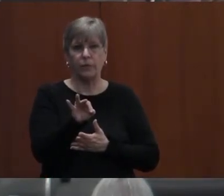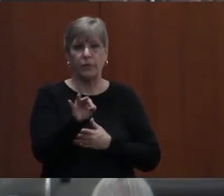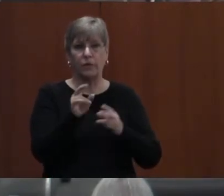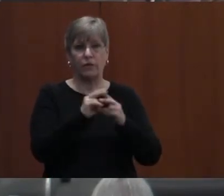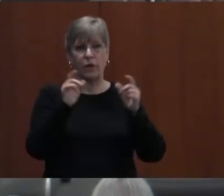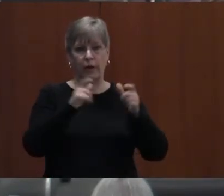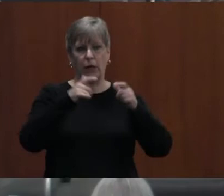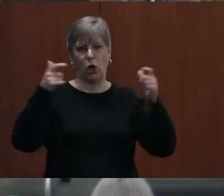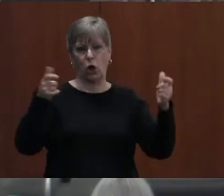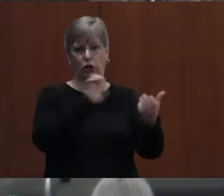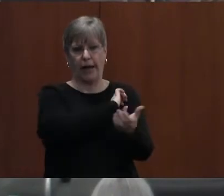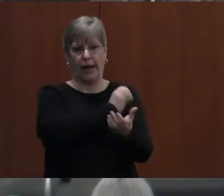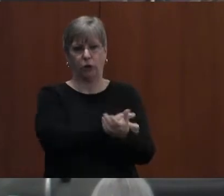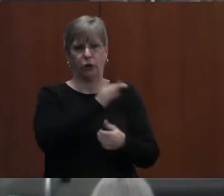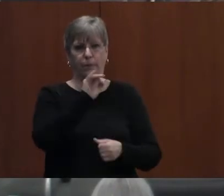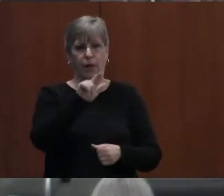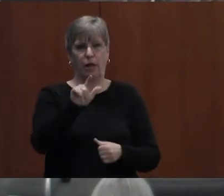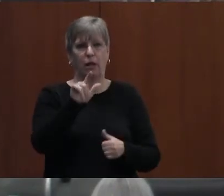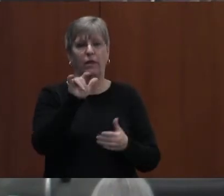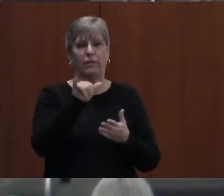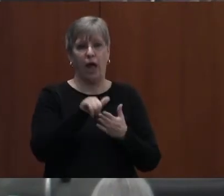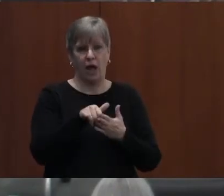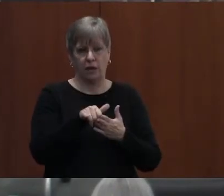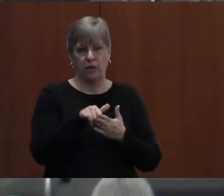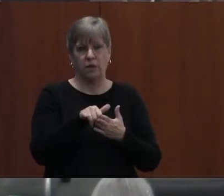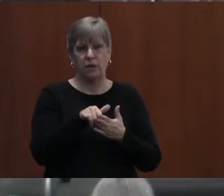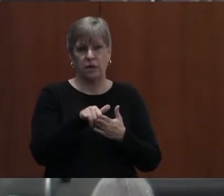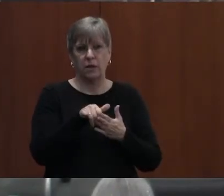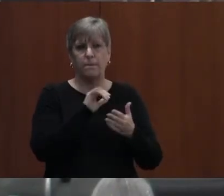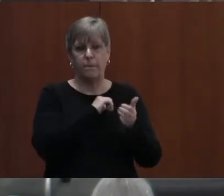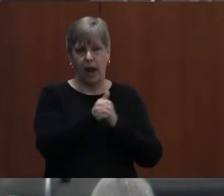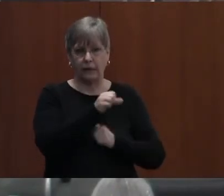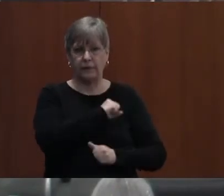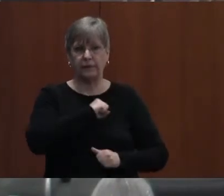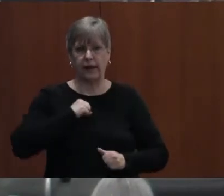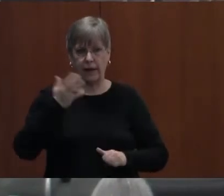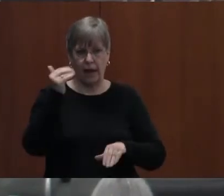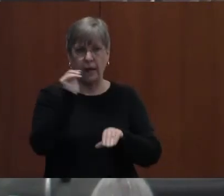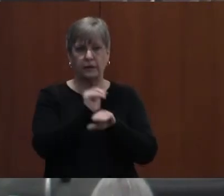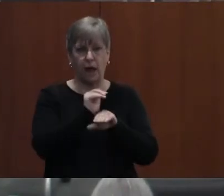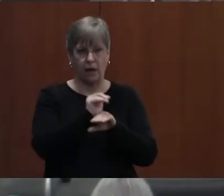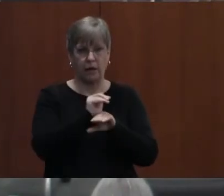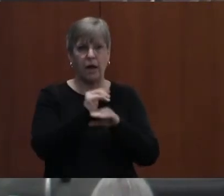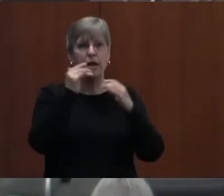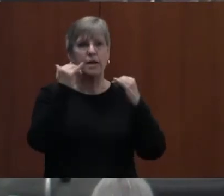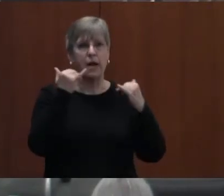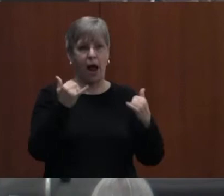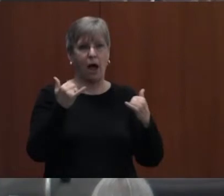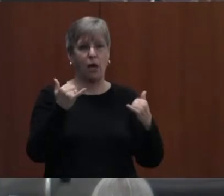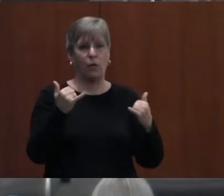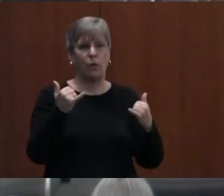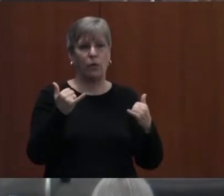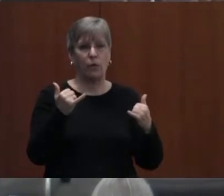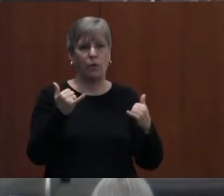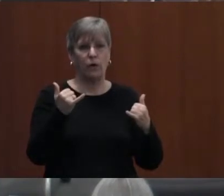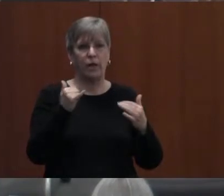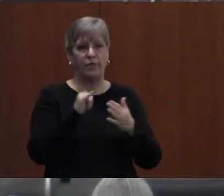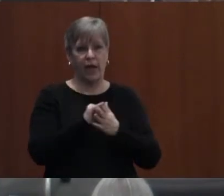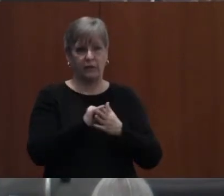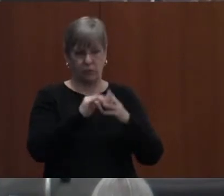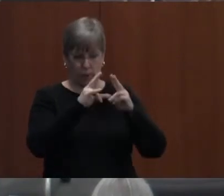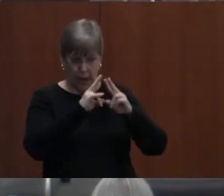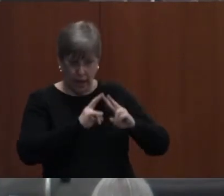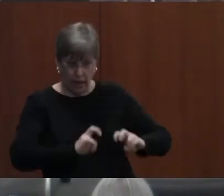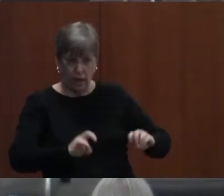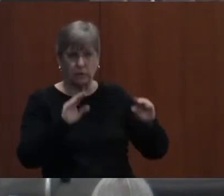very big energy bill that passed the Senate last night, will be now being looked at